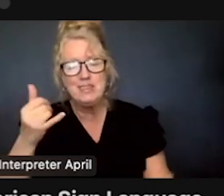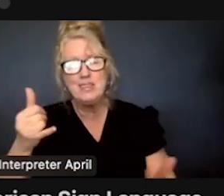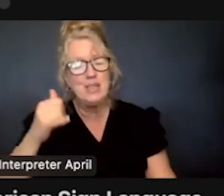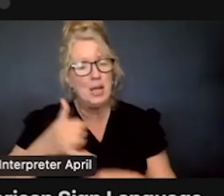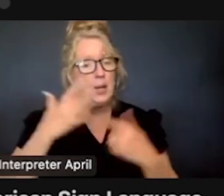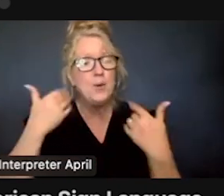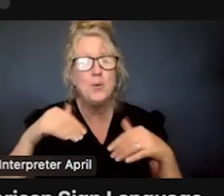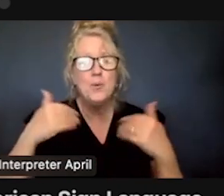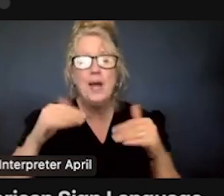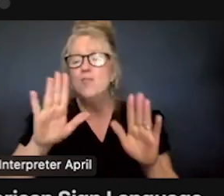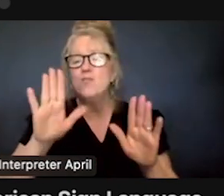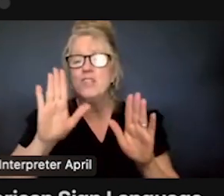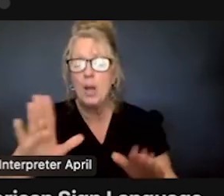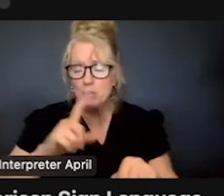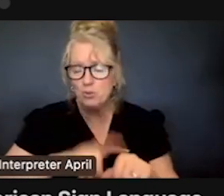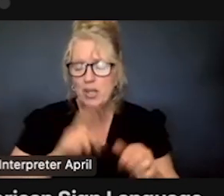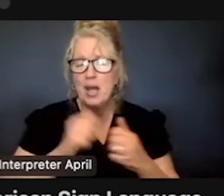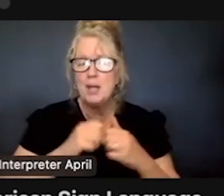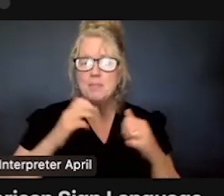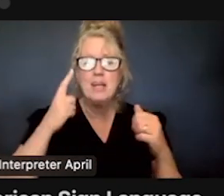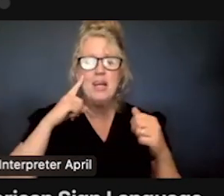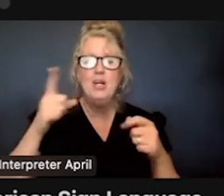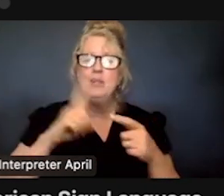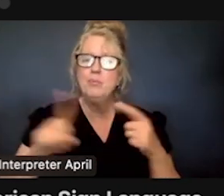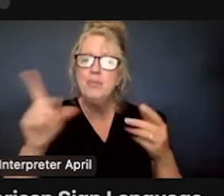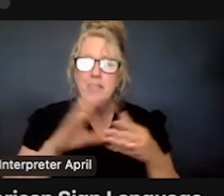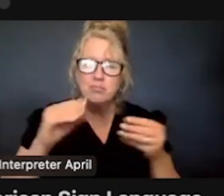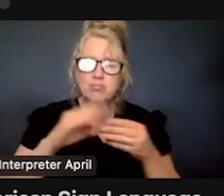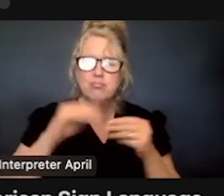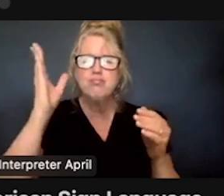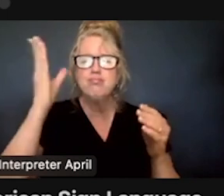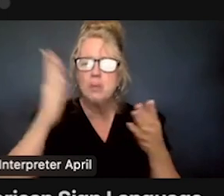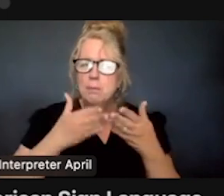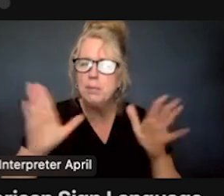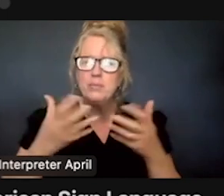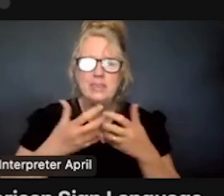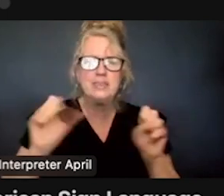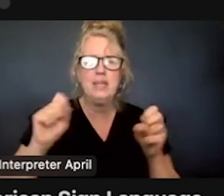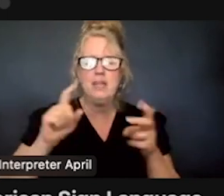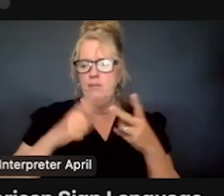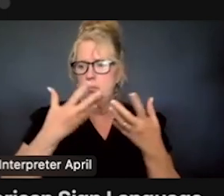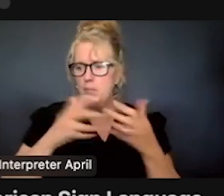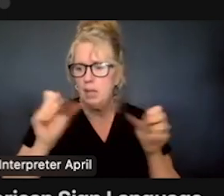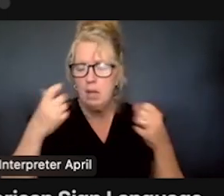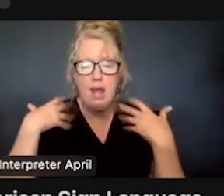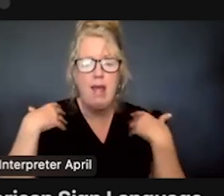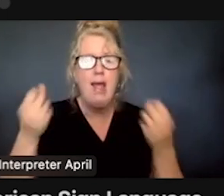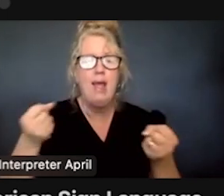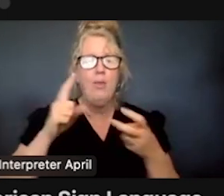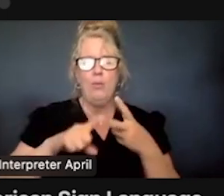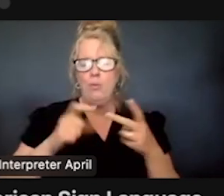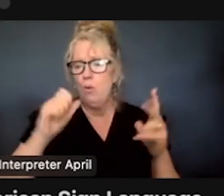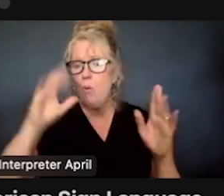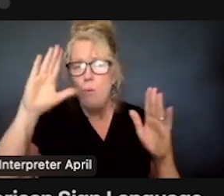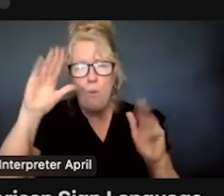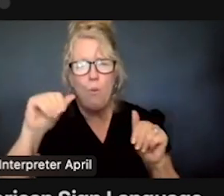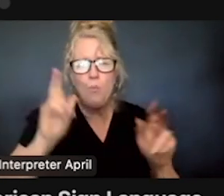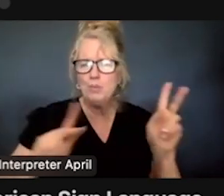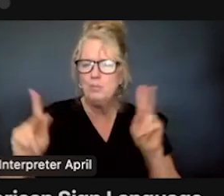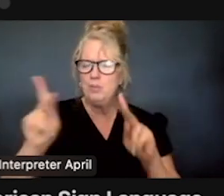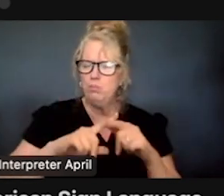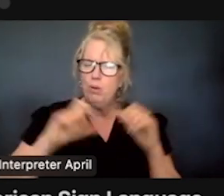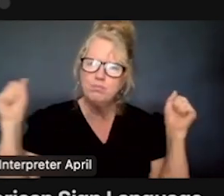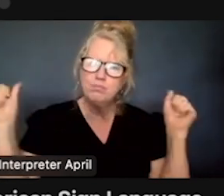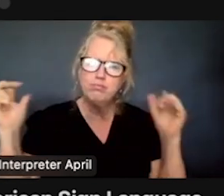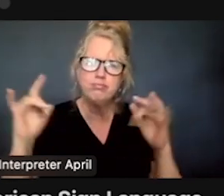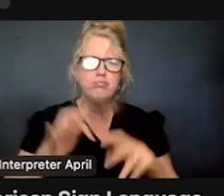phenomenal time doing this briefing, public safety, public health, public hope. When all these amazing people come together, that's